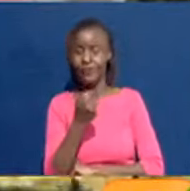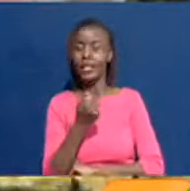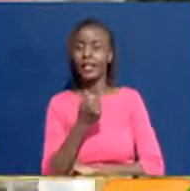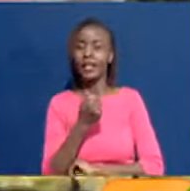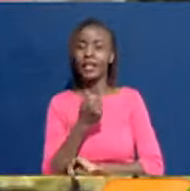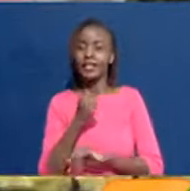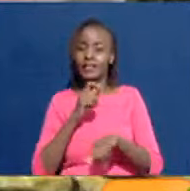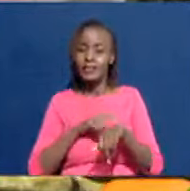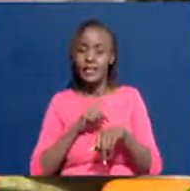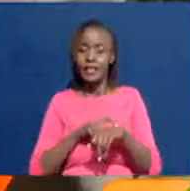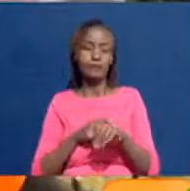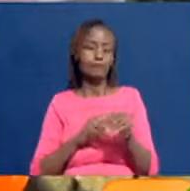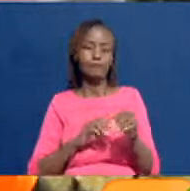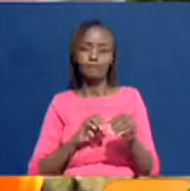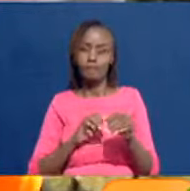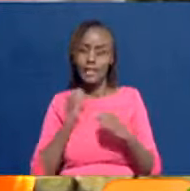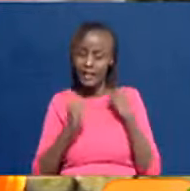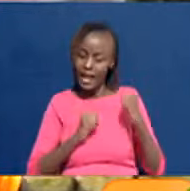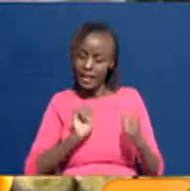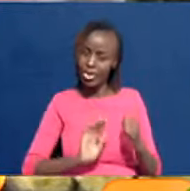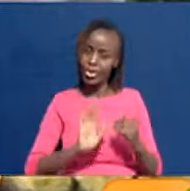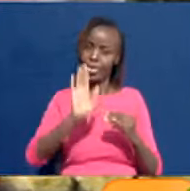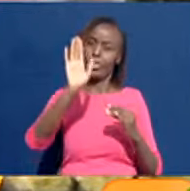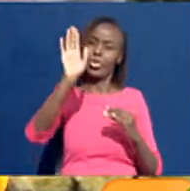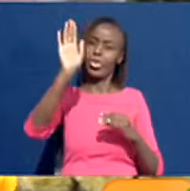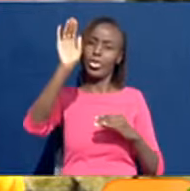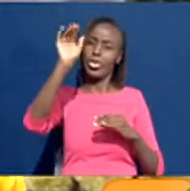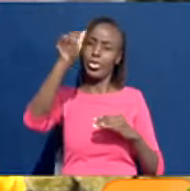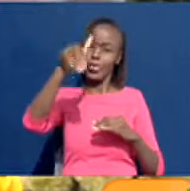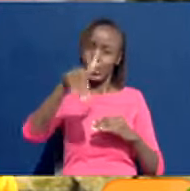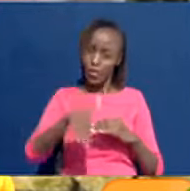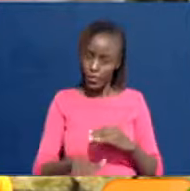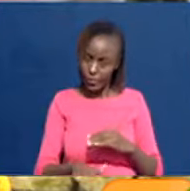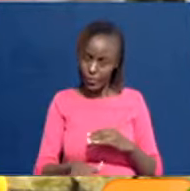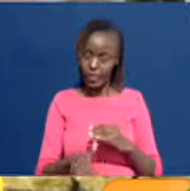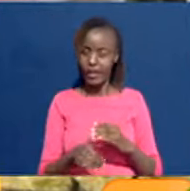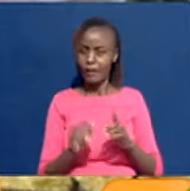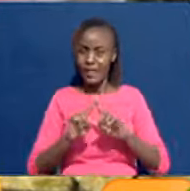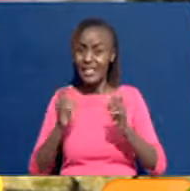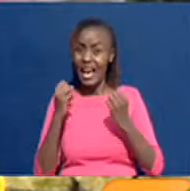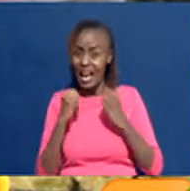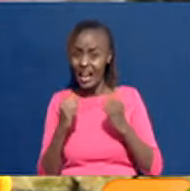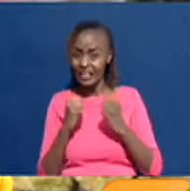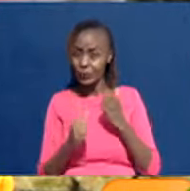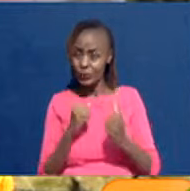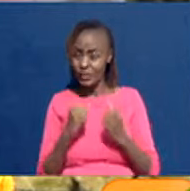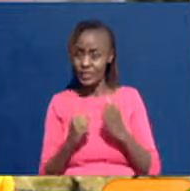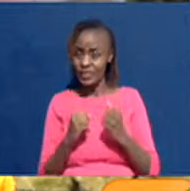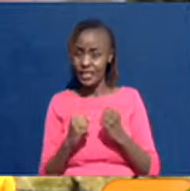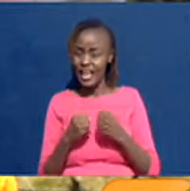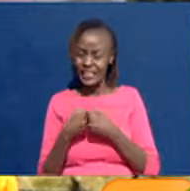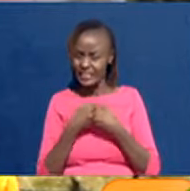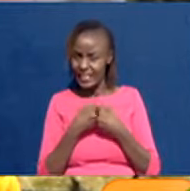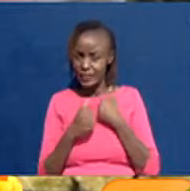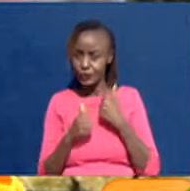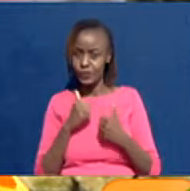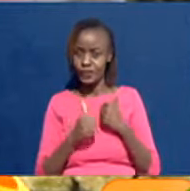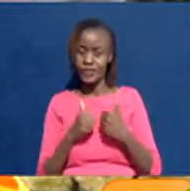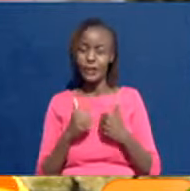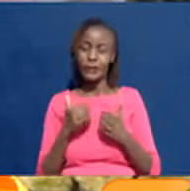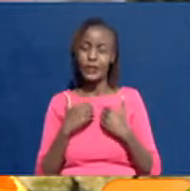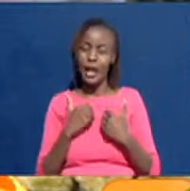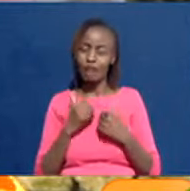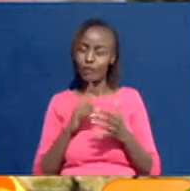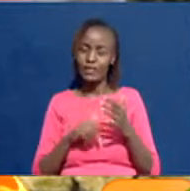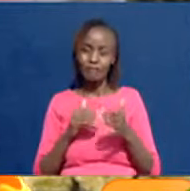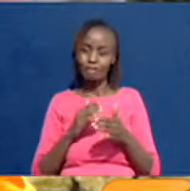come down a bit, then you rise. It's very tough. One of the toughest marathons. I think the gain is about 4,000 meters